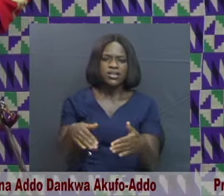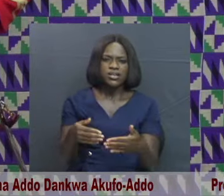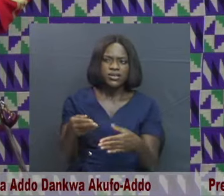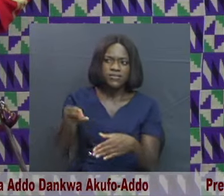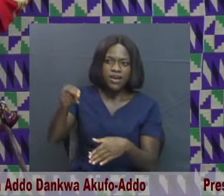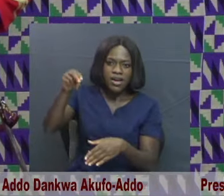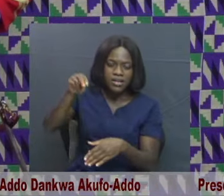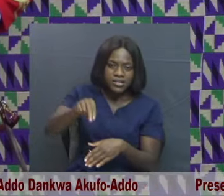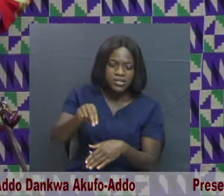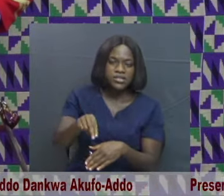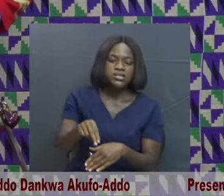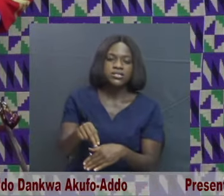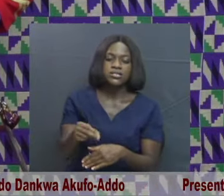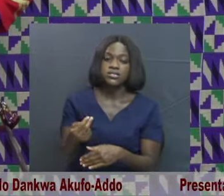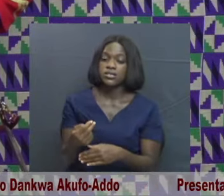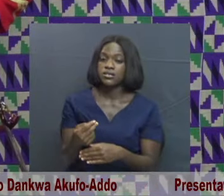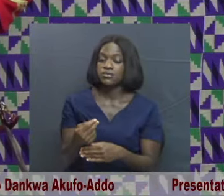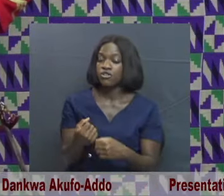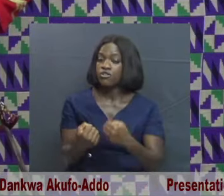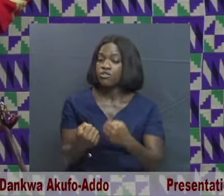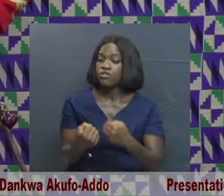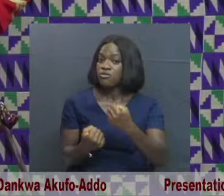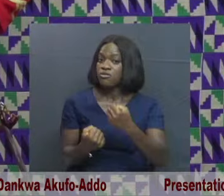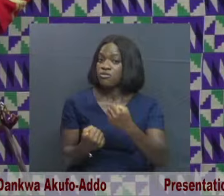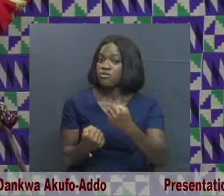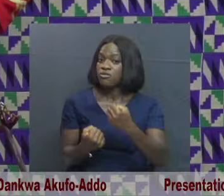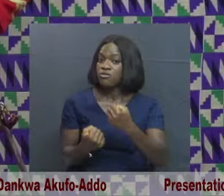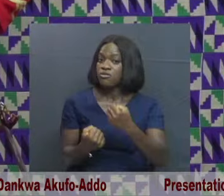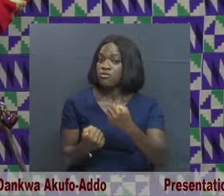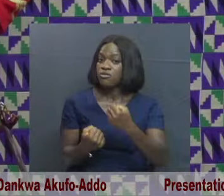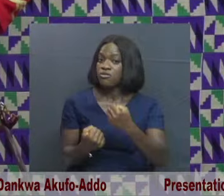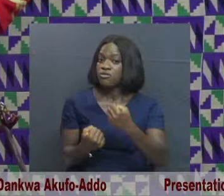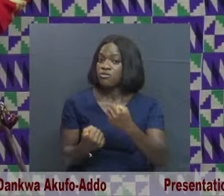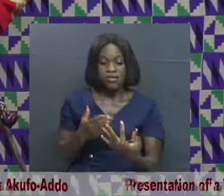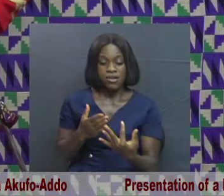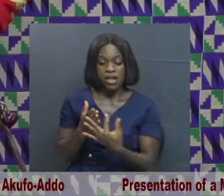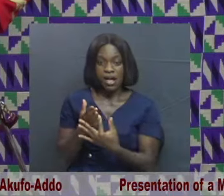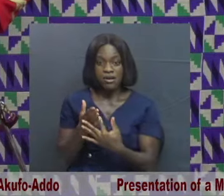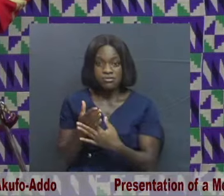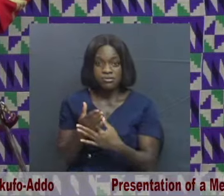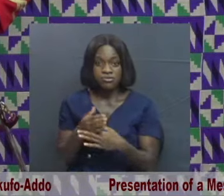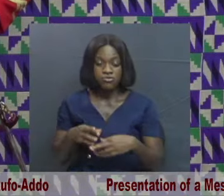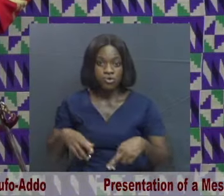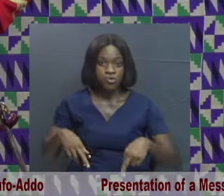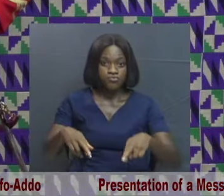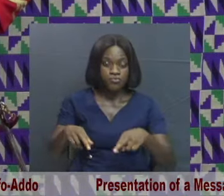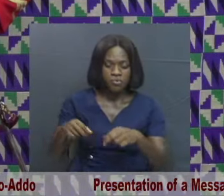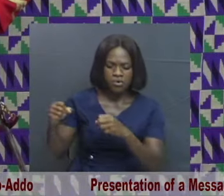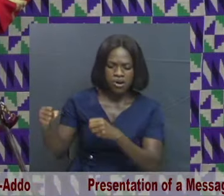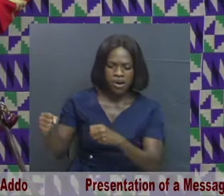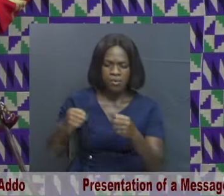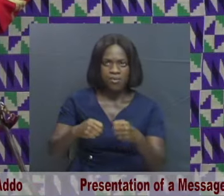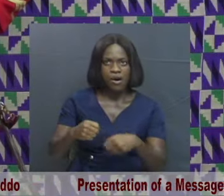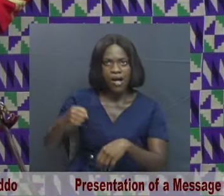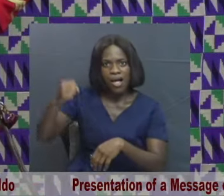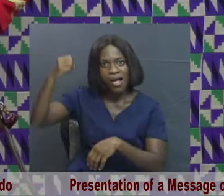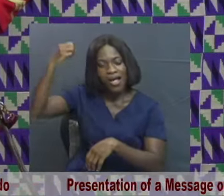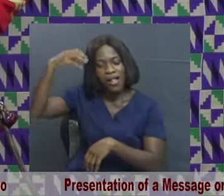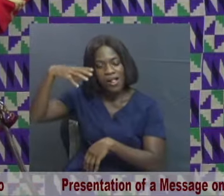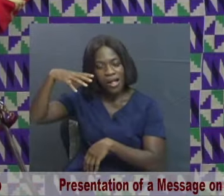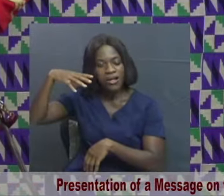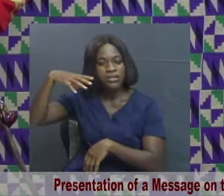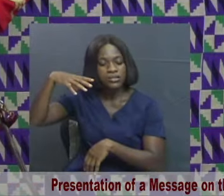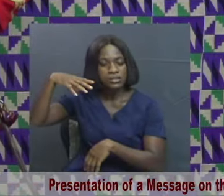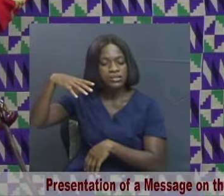irrigation infrastructure develop access roads expands power solar and hydro and